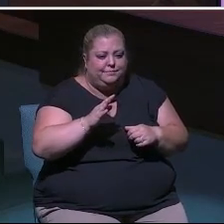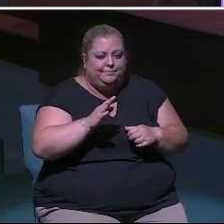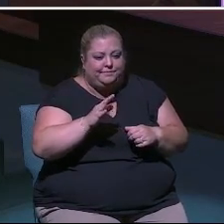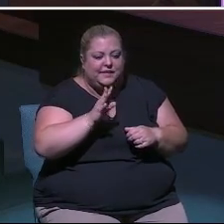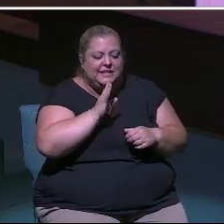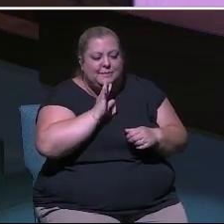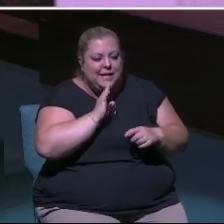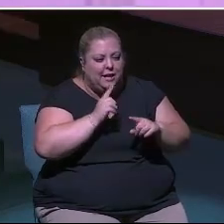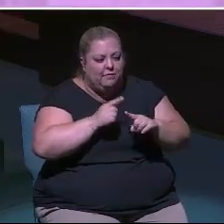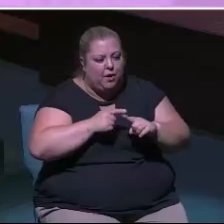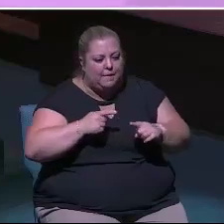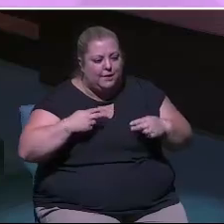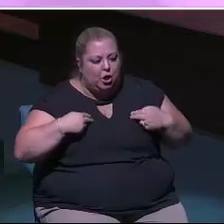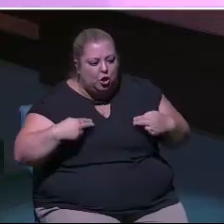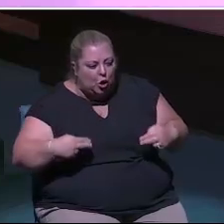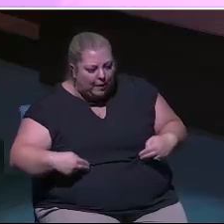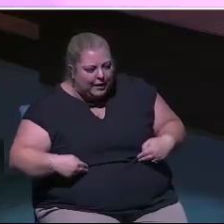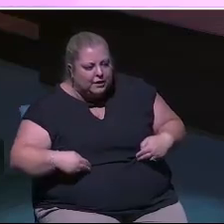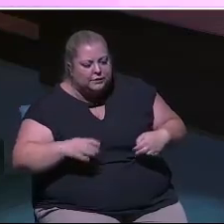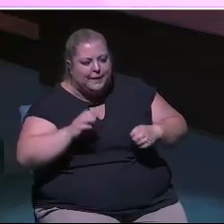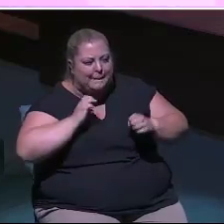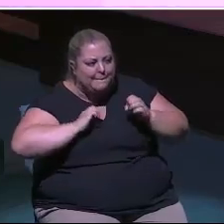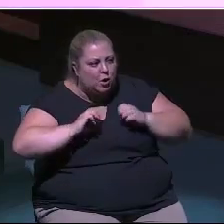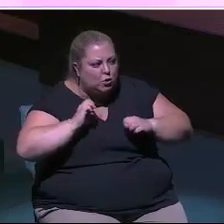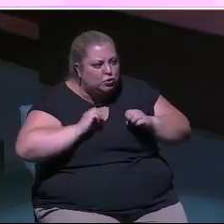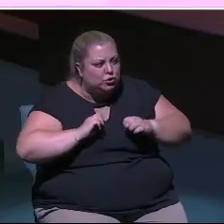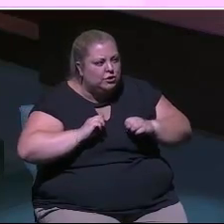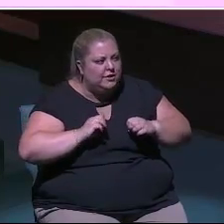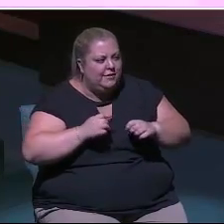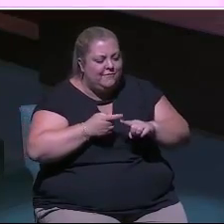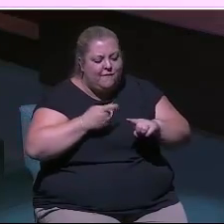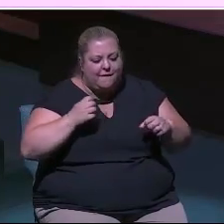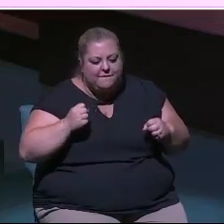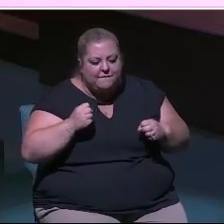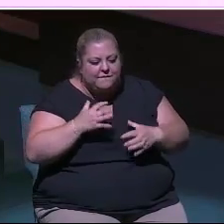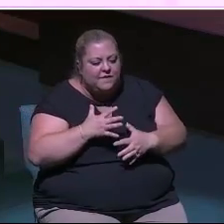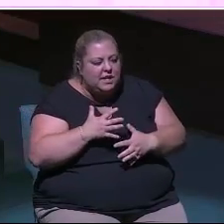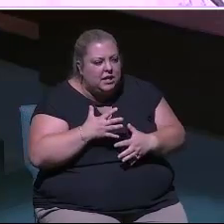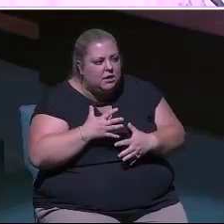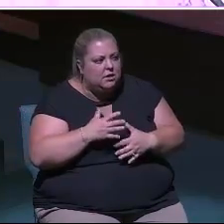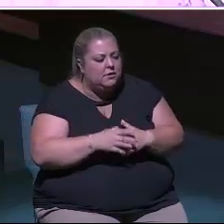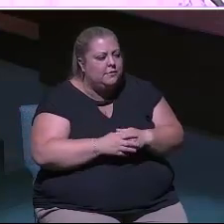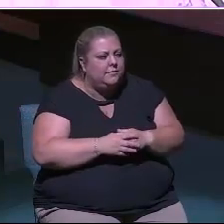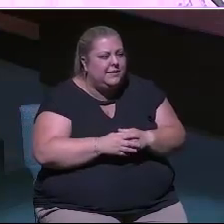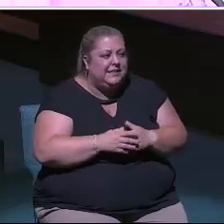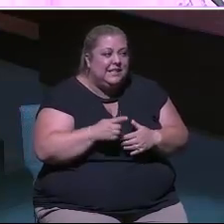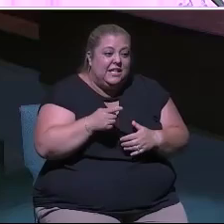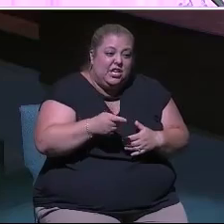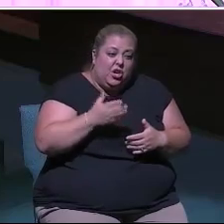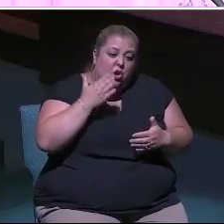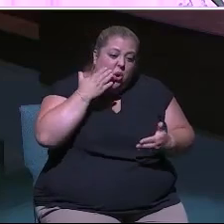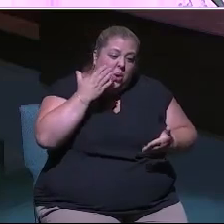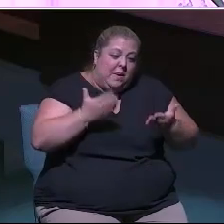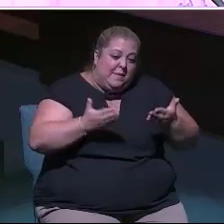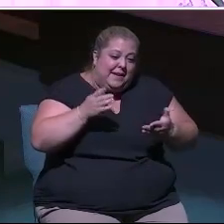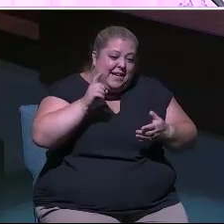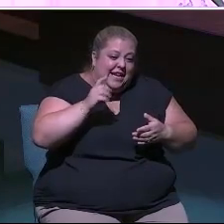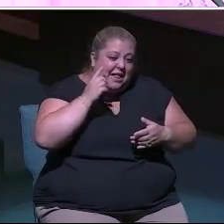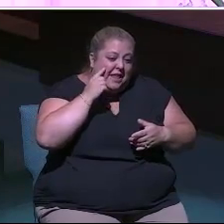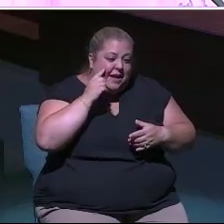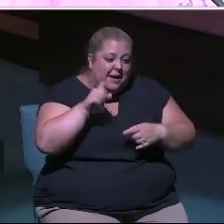They're speaking from emotion. They're speaking out of fear. They're like, you know, maybe we ought to think about this thing about going back